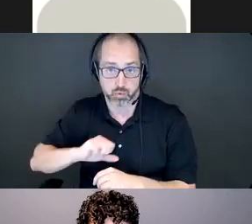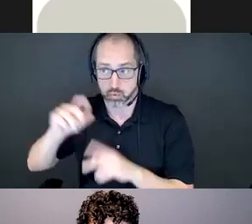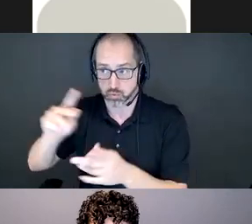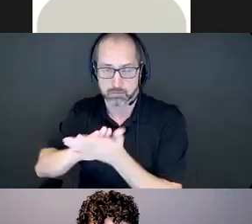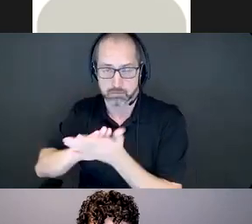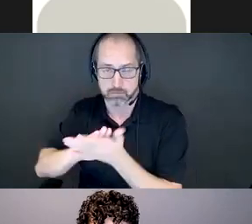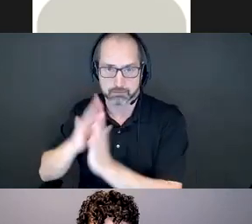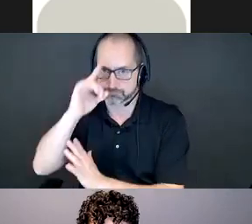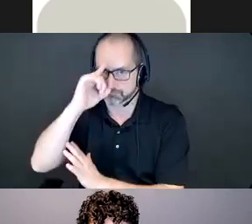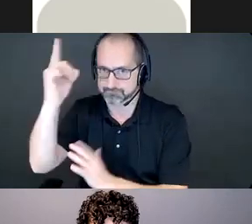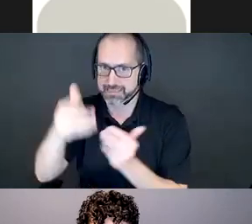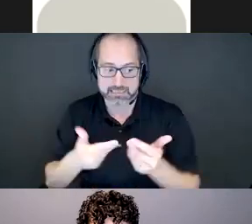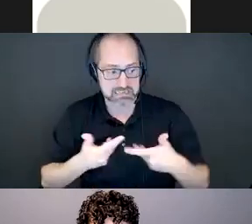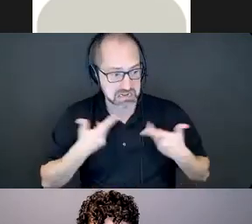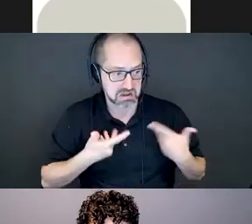has